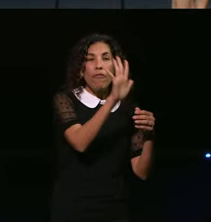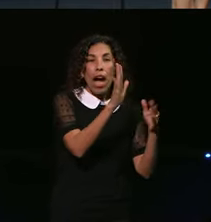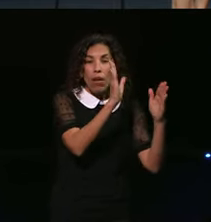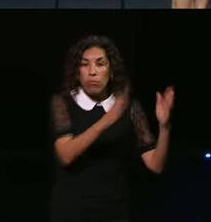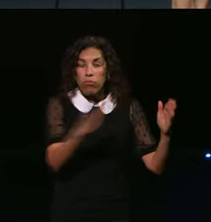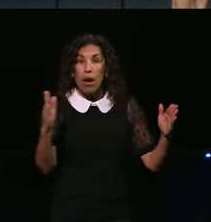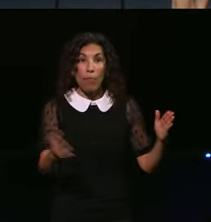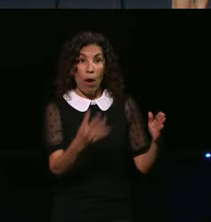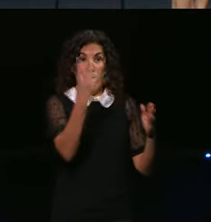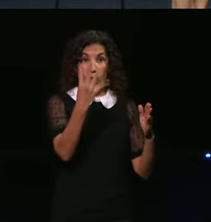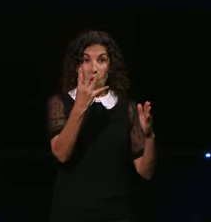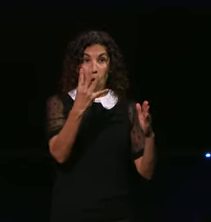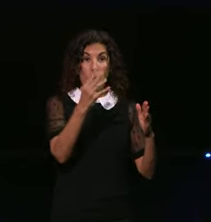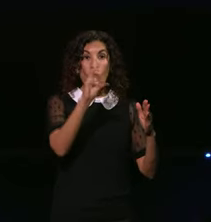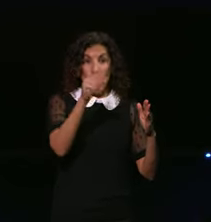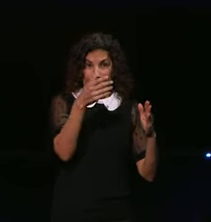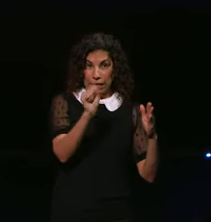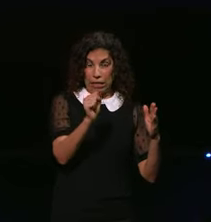but 4 wigs.